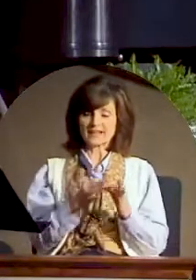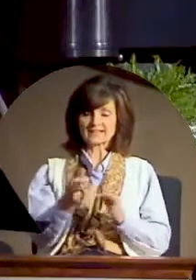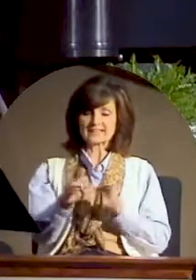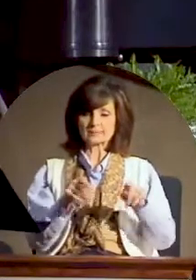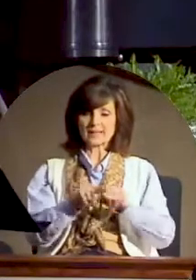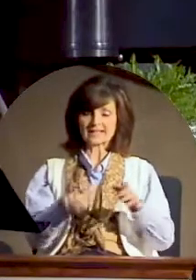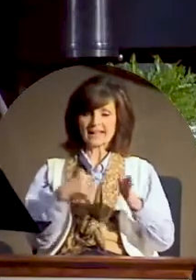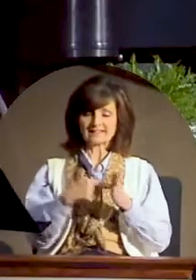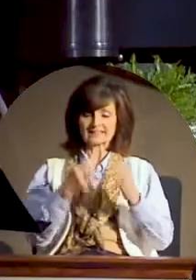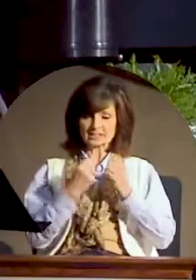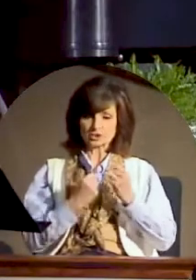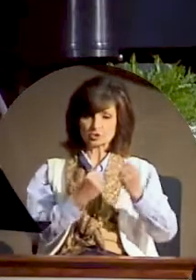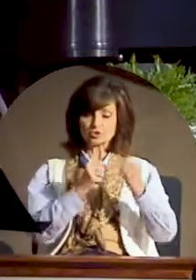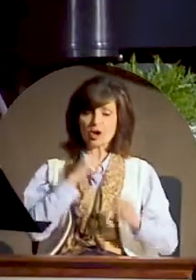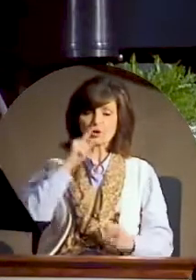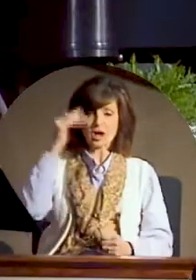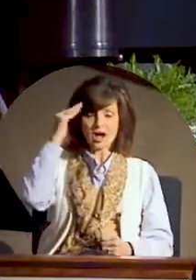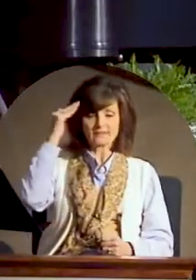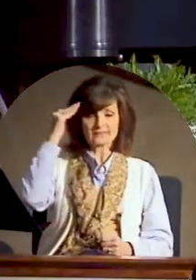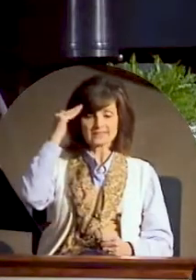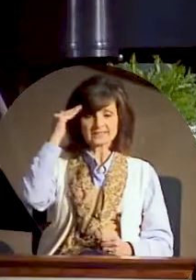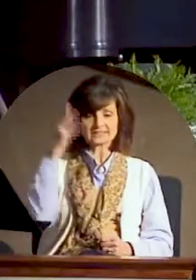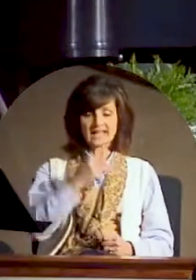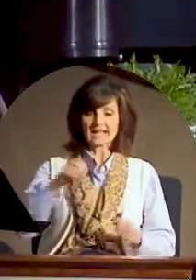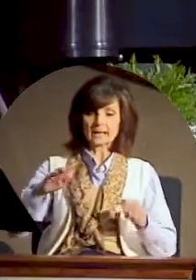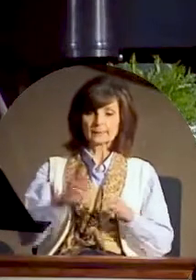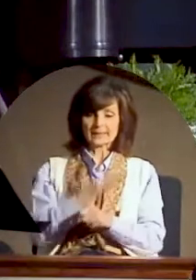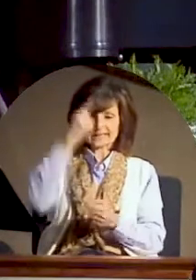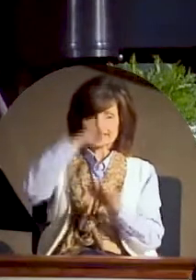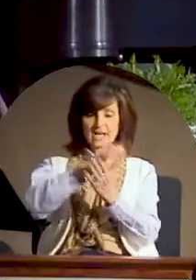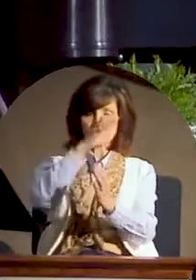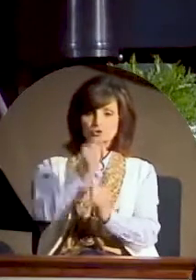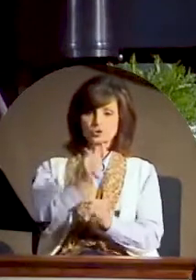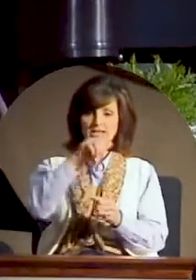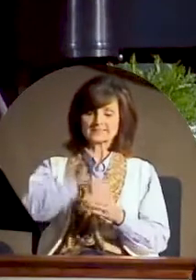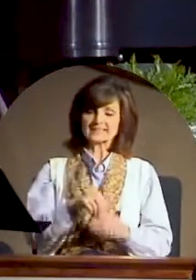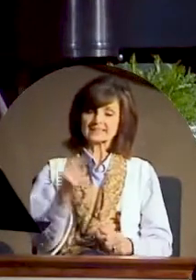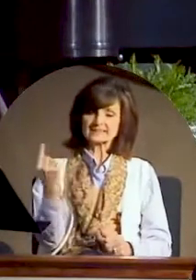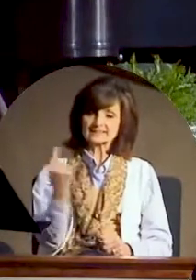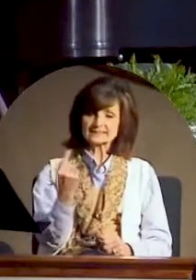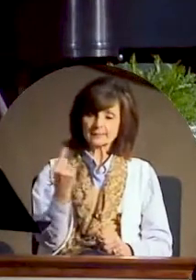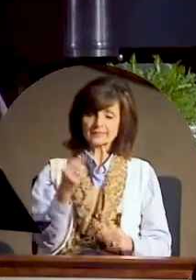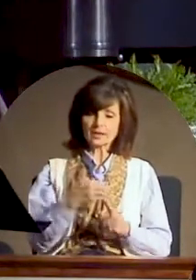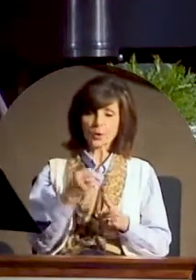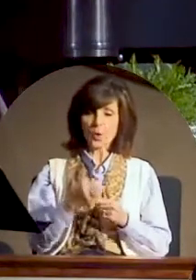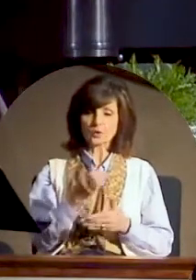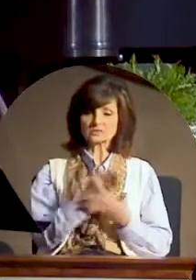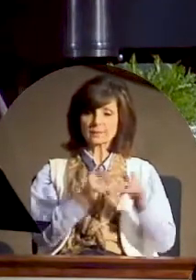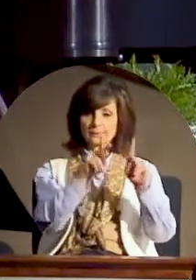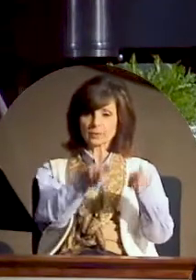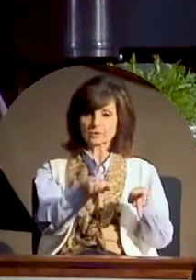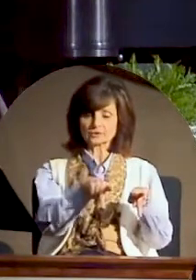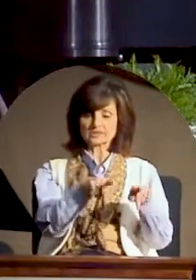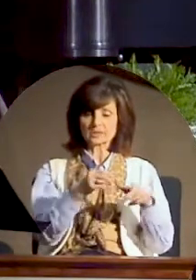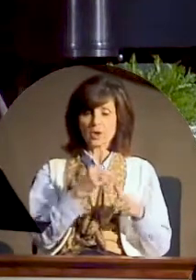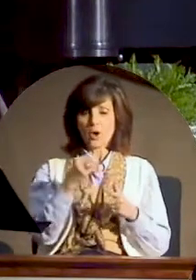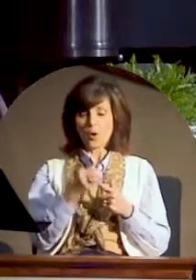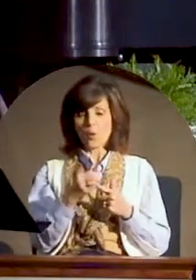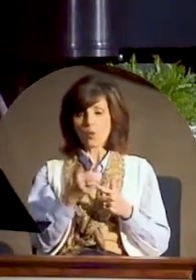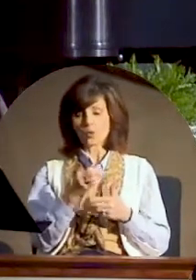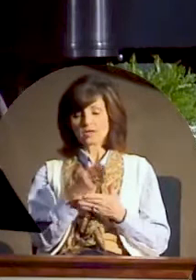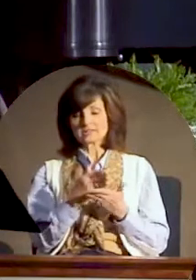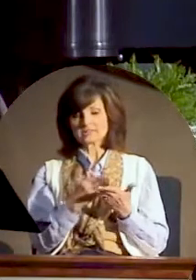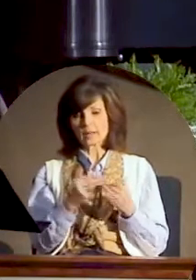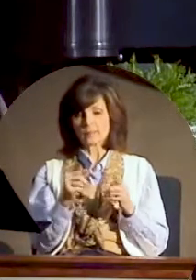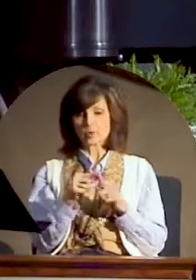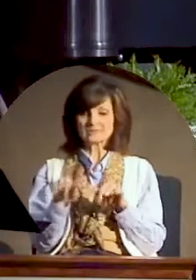this. It is strong confidence and complete trust in something or someone. Or some synonyms